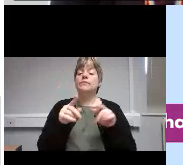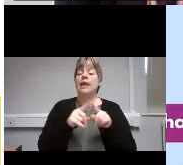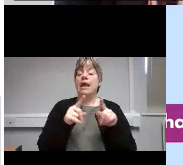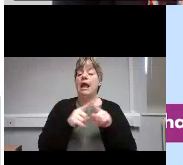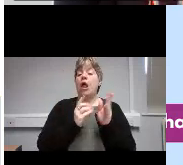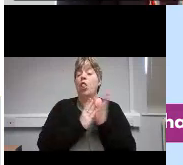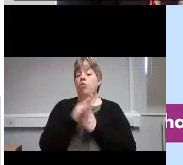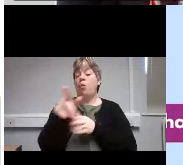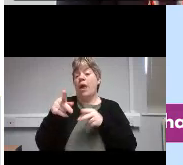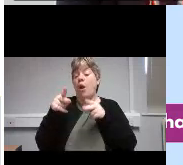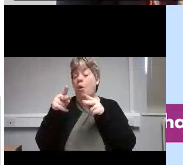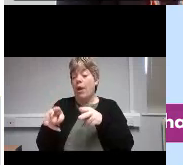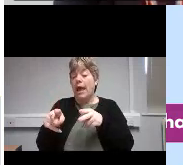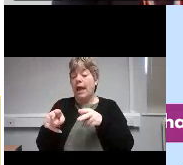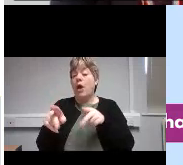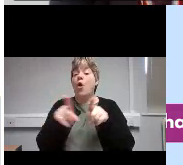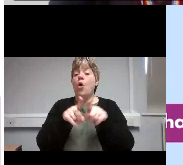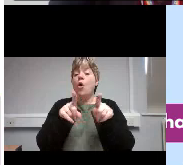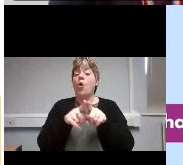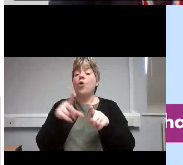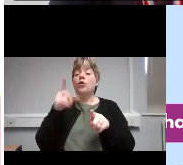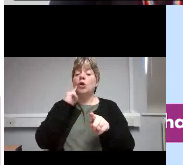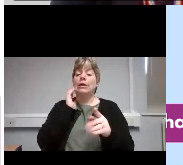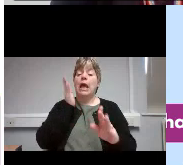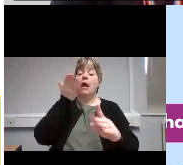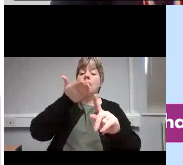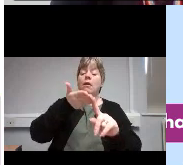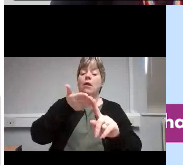that route you will also be able to get to the